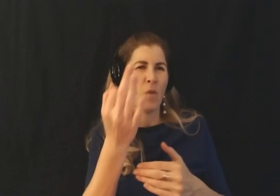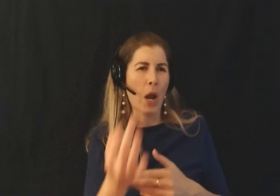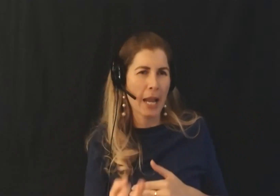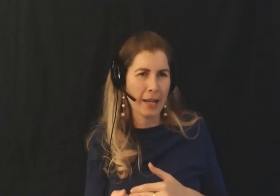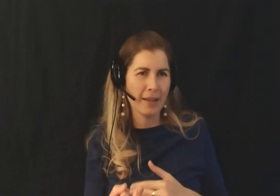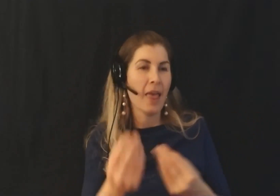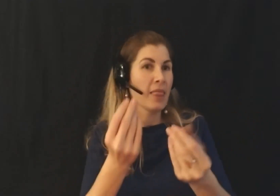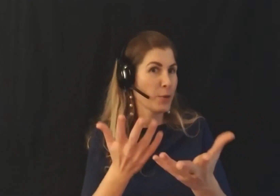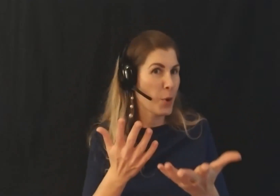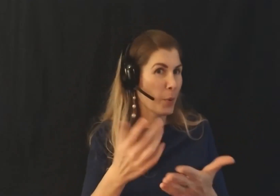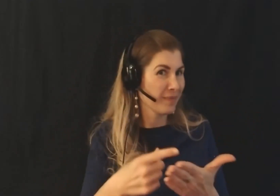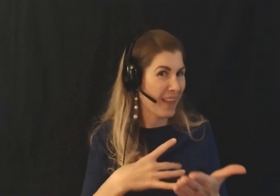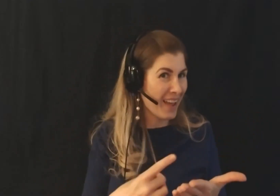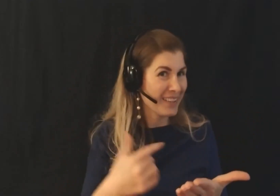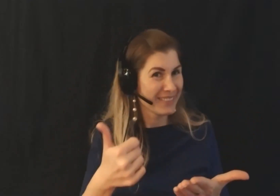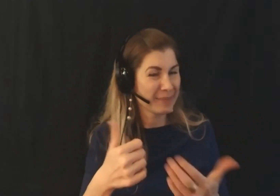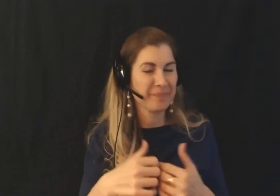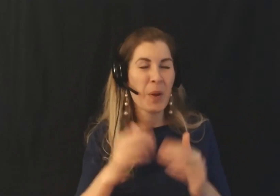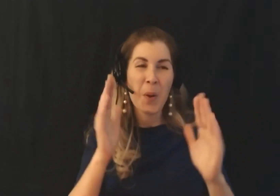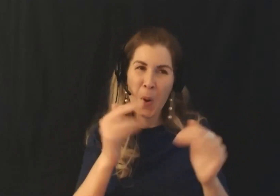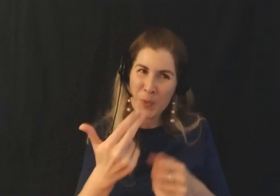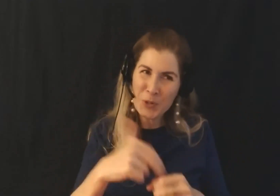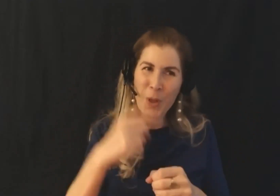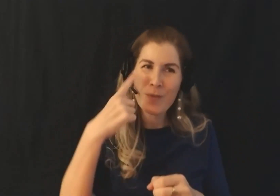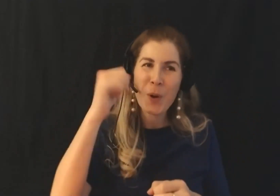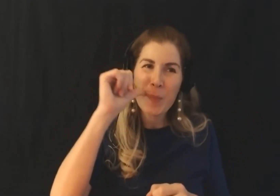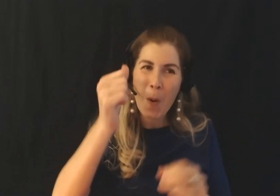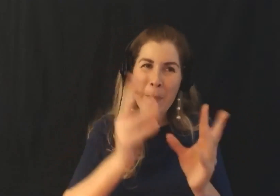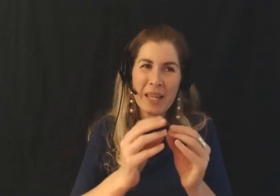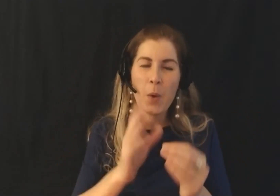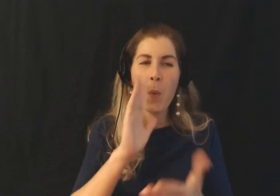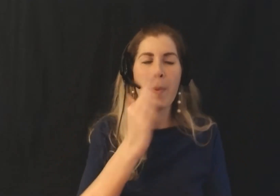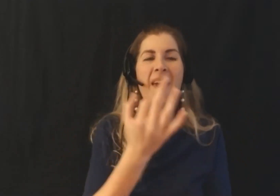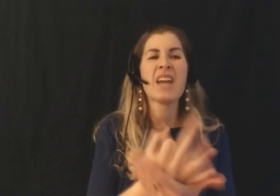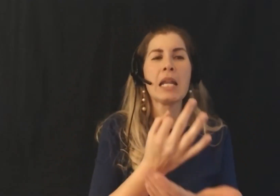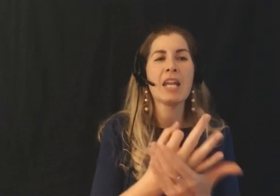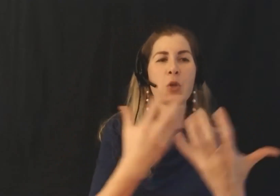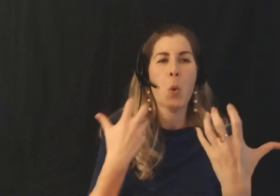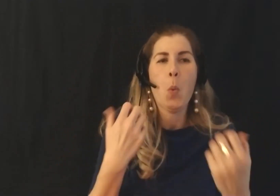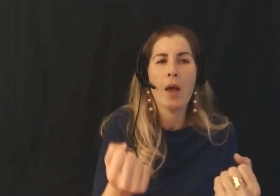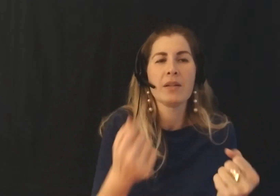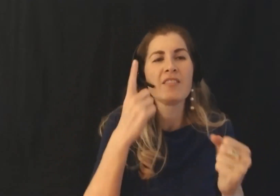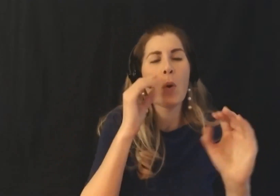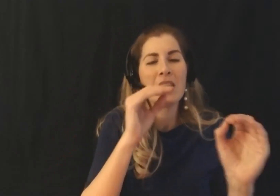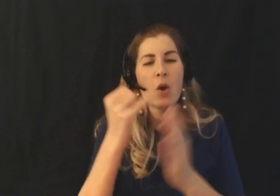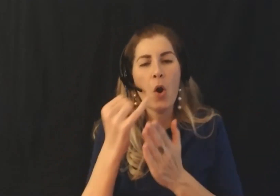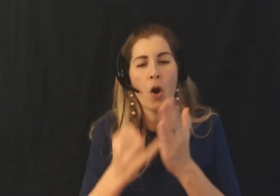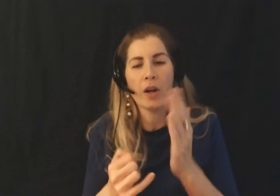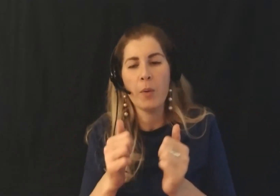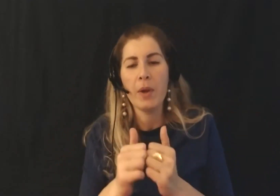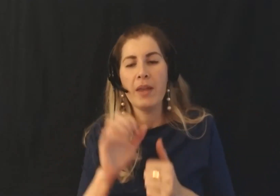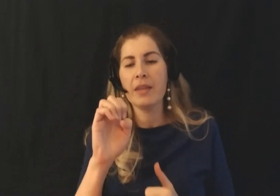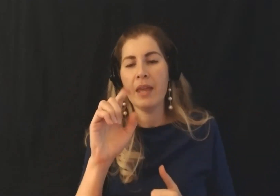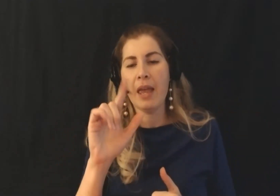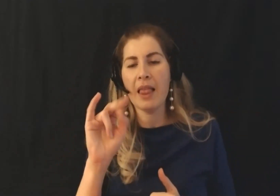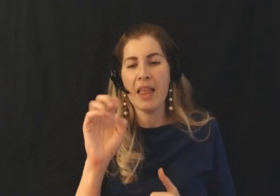think. We hope you'll join us for tomorrow's sessions, which will be Financial Wellness for Teaching Artists with Elaine Grogan-Luttrell,